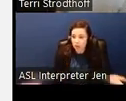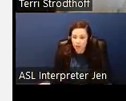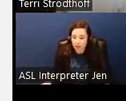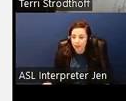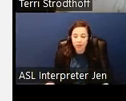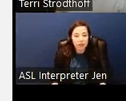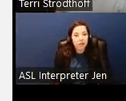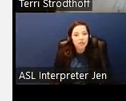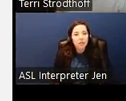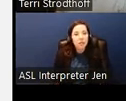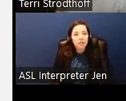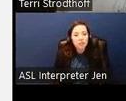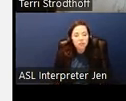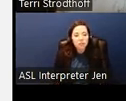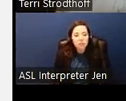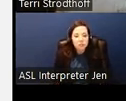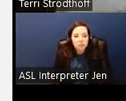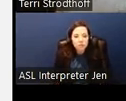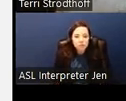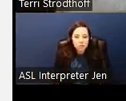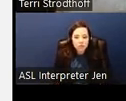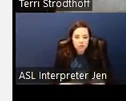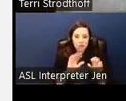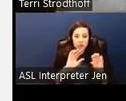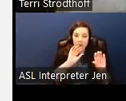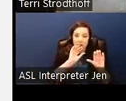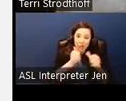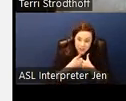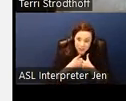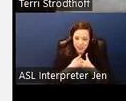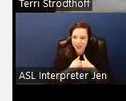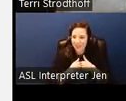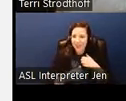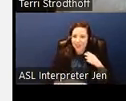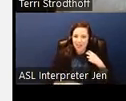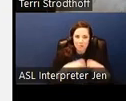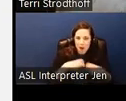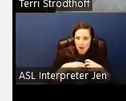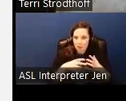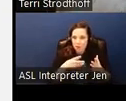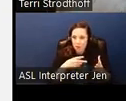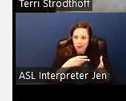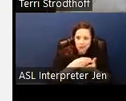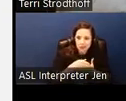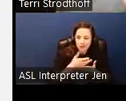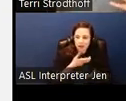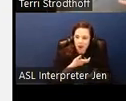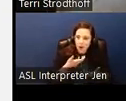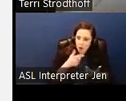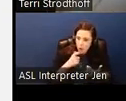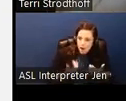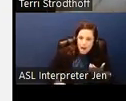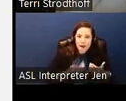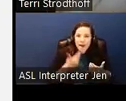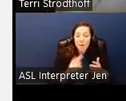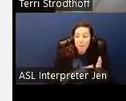a discord, competition between authenticity and attachment, meaning I am showing